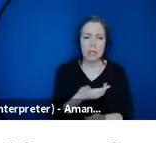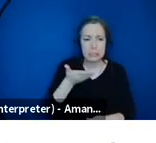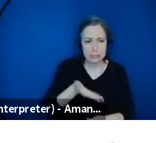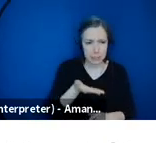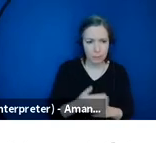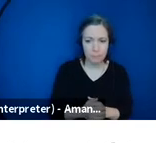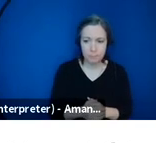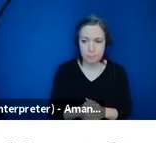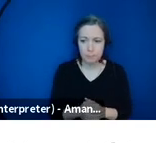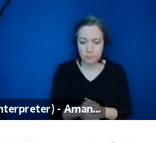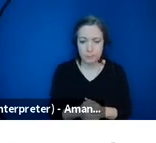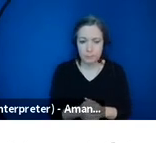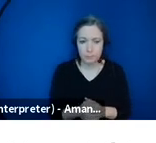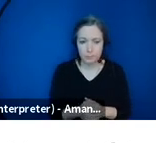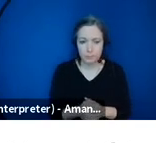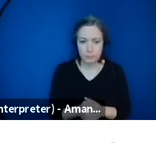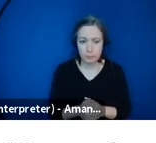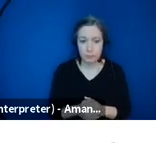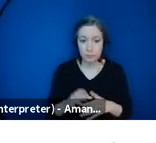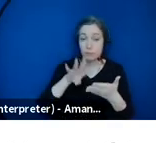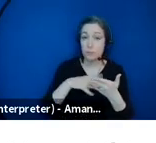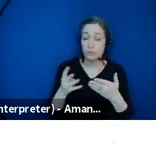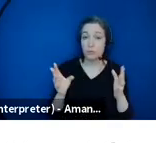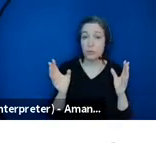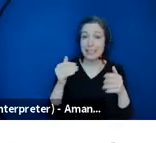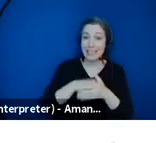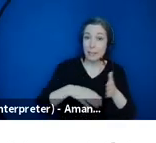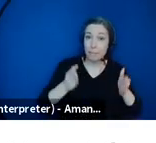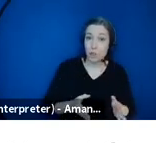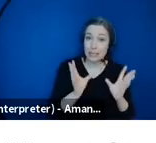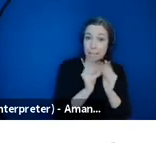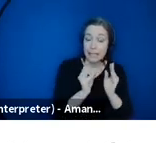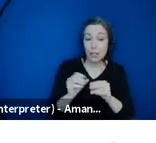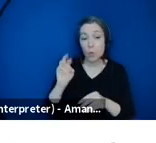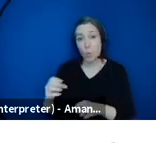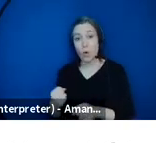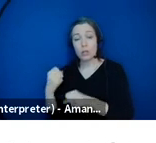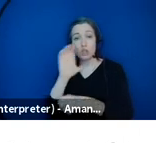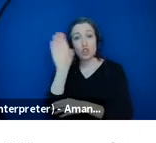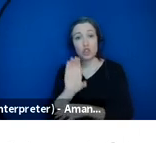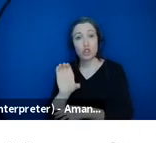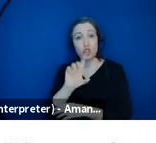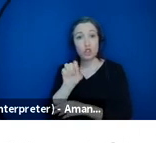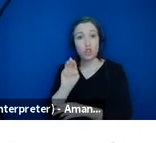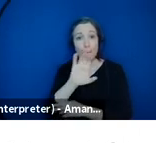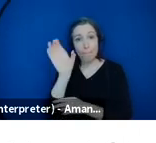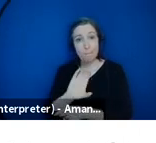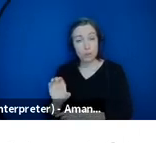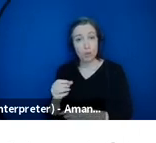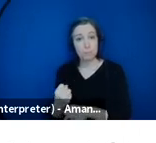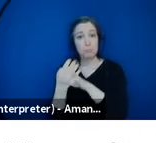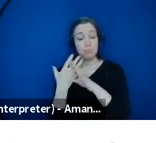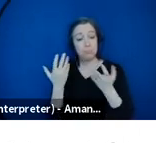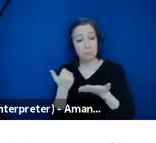And we can set up either an in-person or a Zoom appointment to assist you with your FAFSA application. And we'd be happy to help even if you're